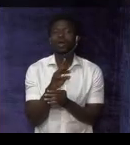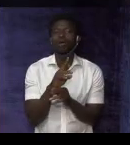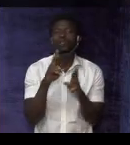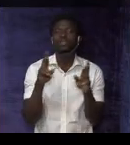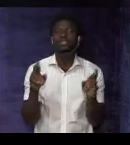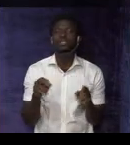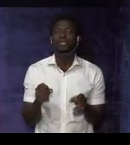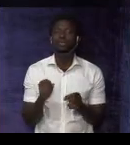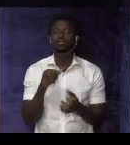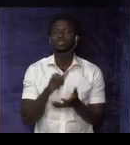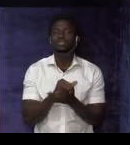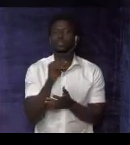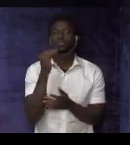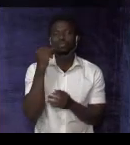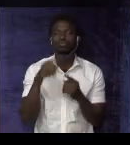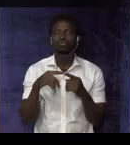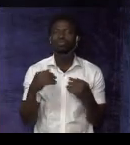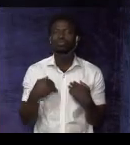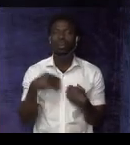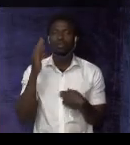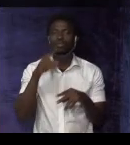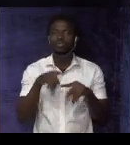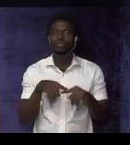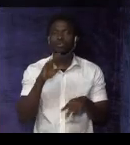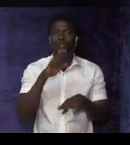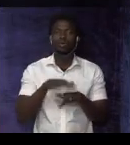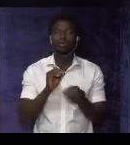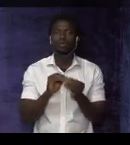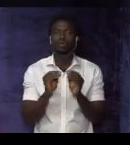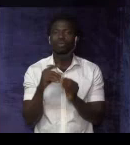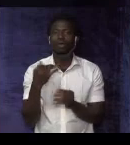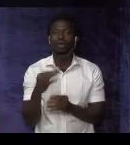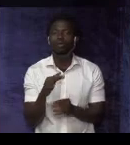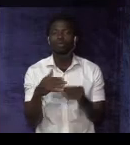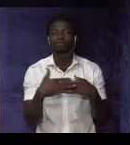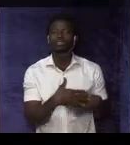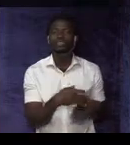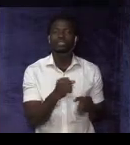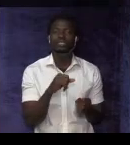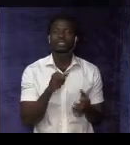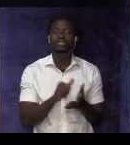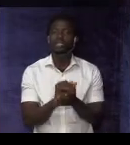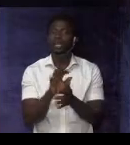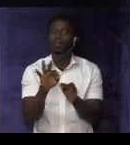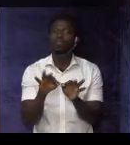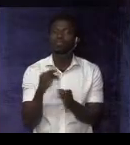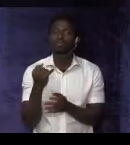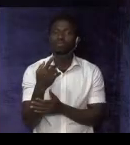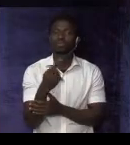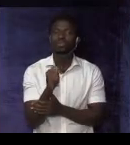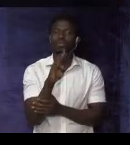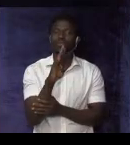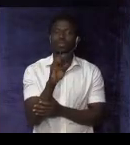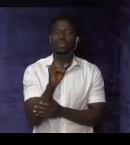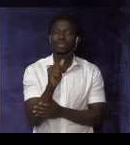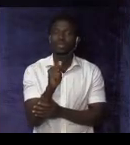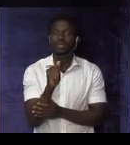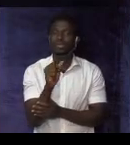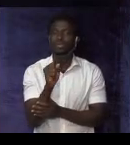of rectangles that you're supposed to have will now depend on the number of sides that forms the